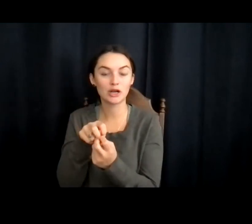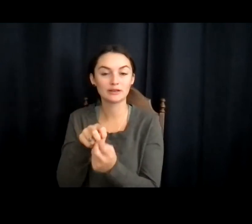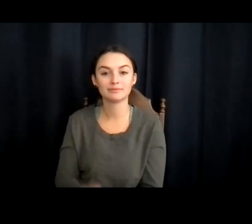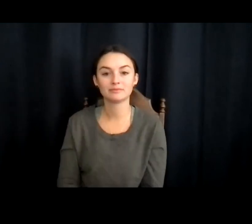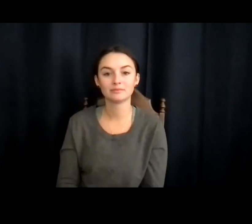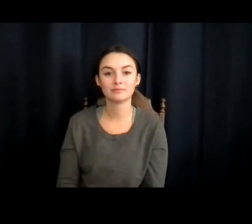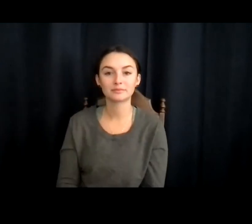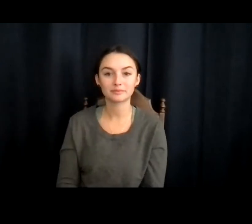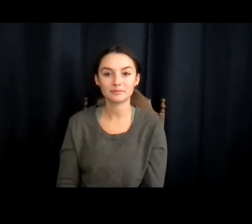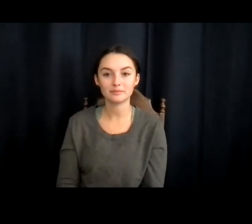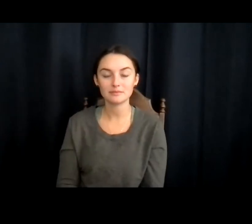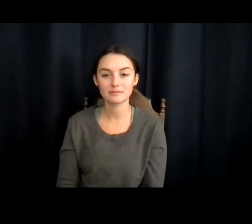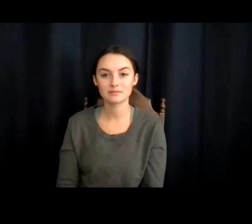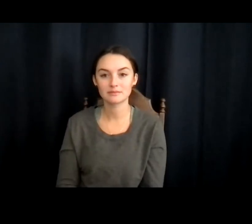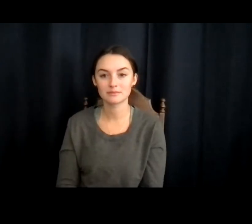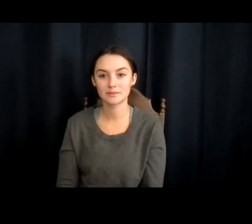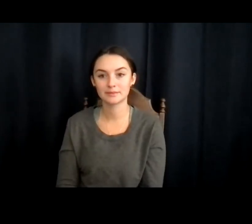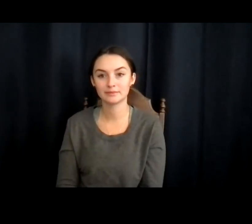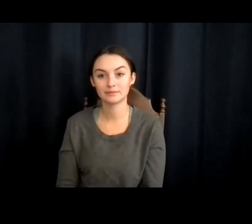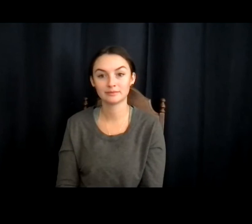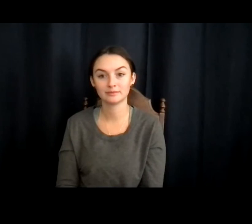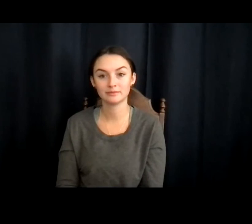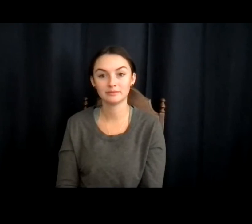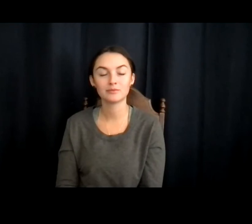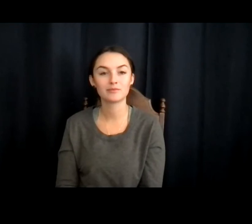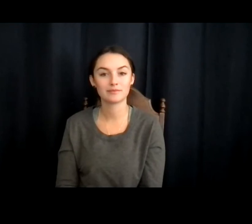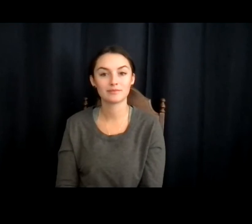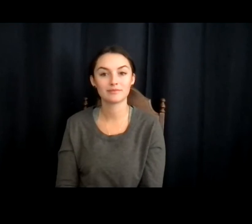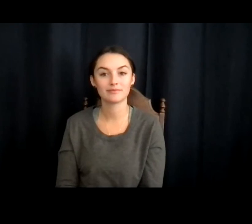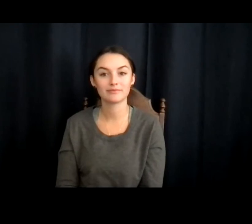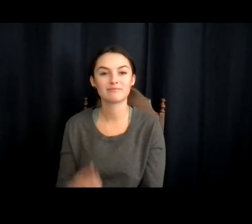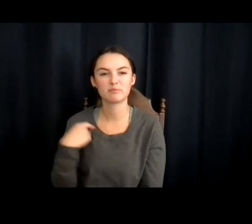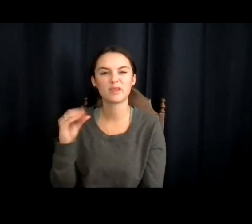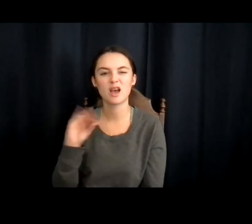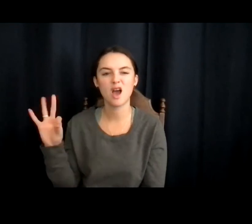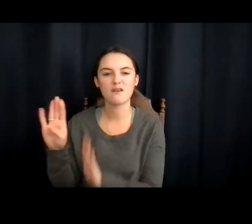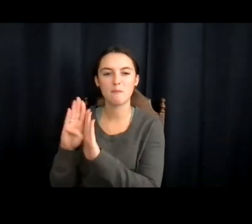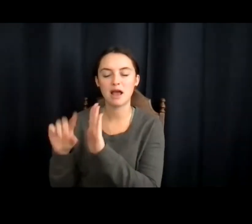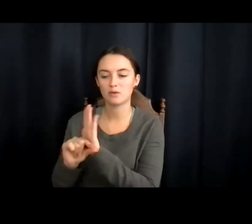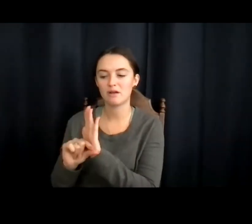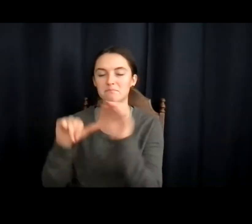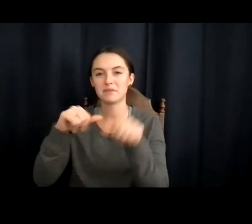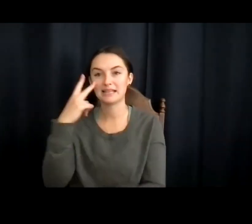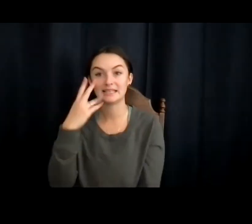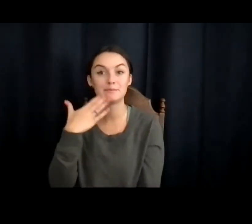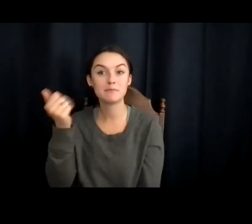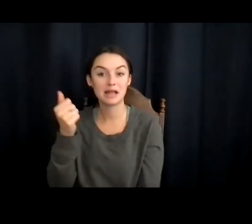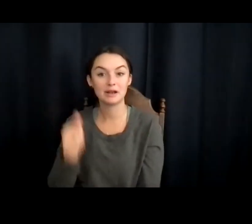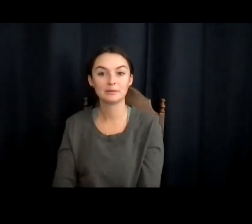Not that, but this, so that you can see the book better.